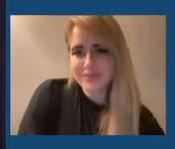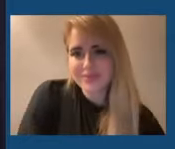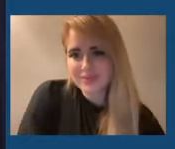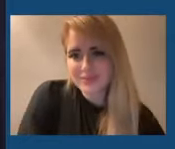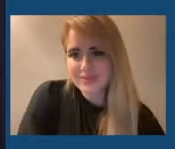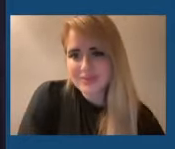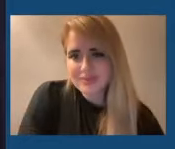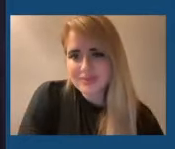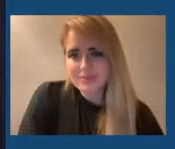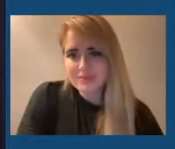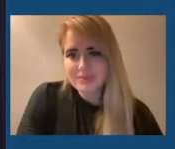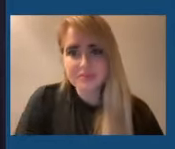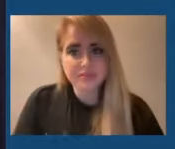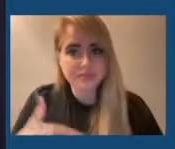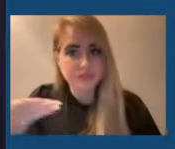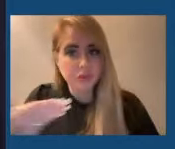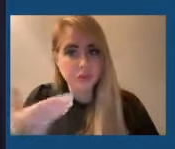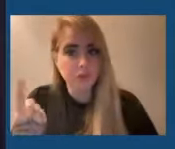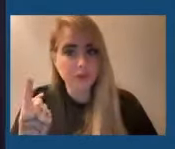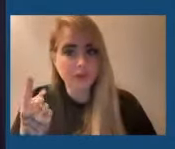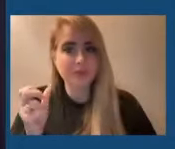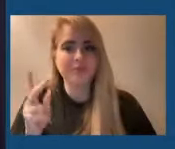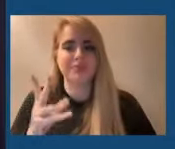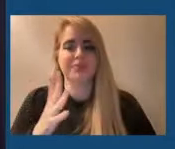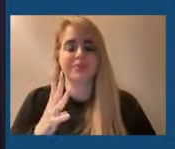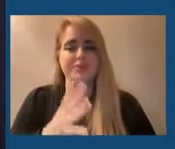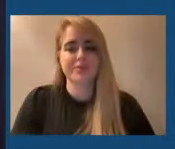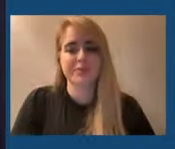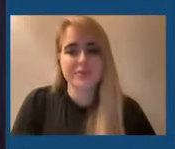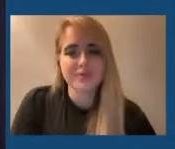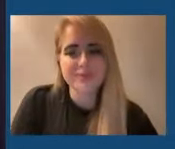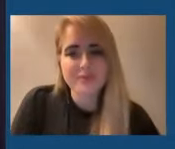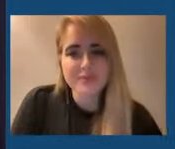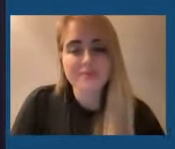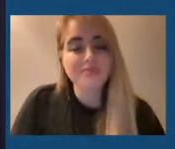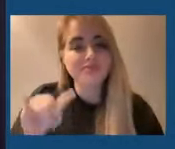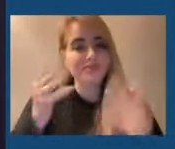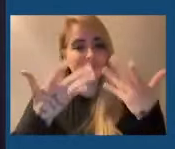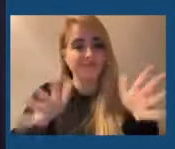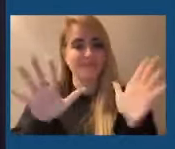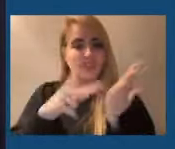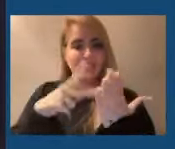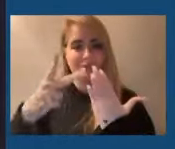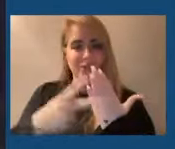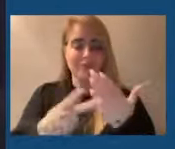Am I introducing anyone? No? All right. That concludes our program. Thank you for coming.